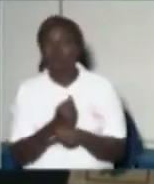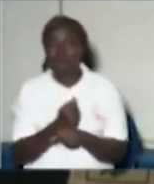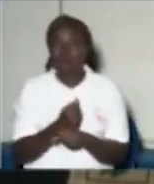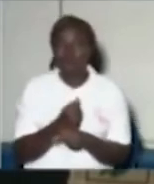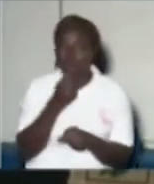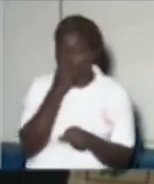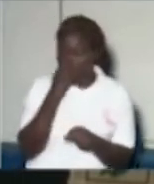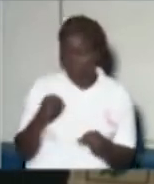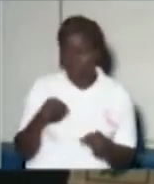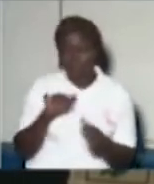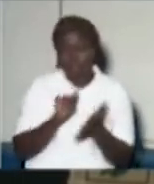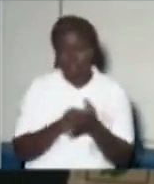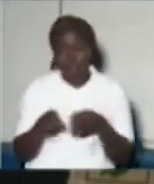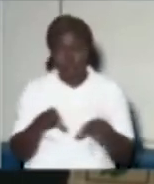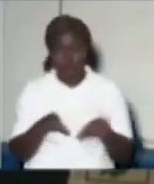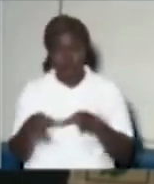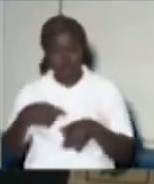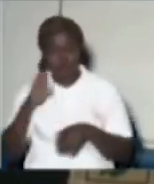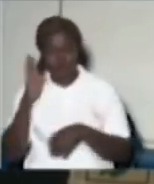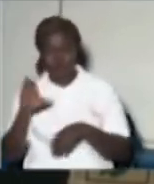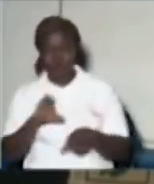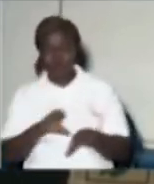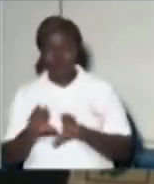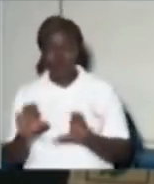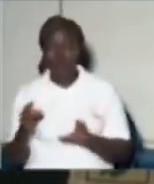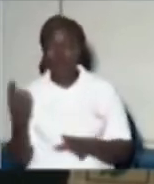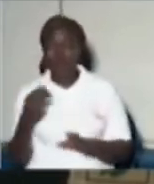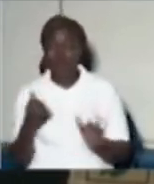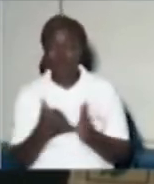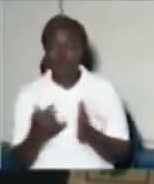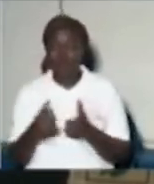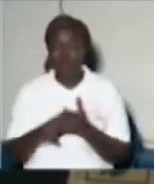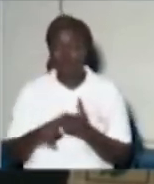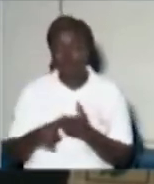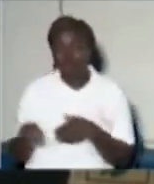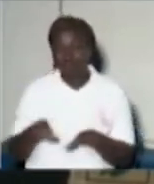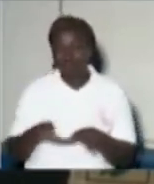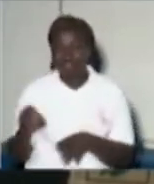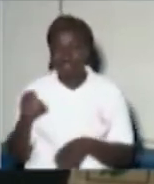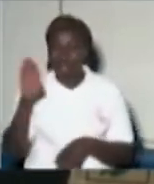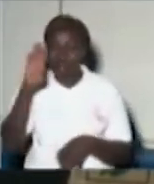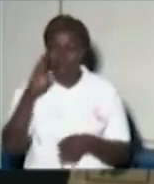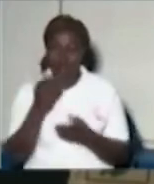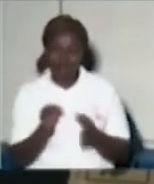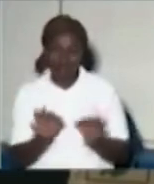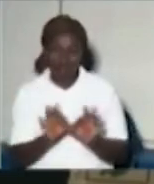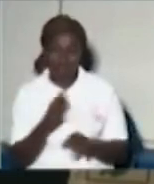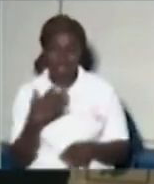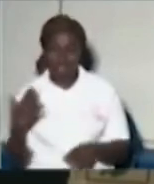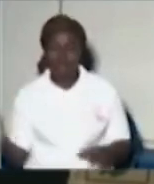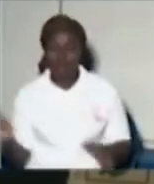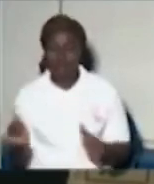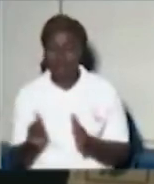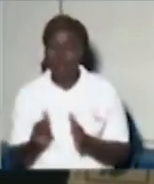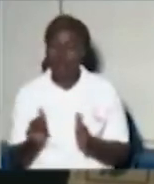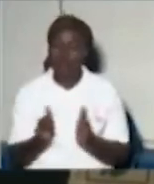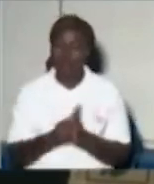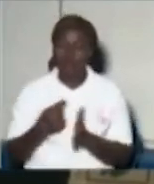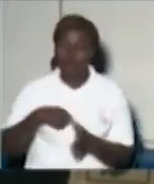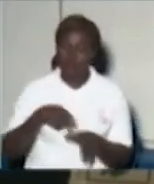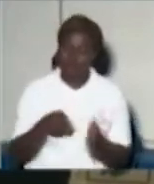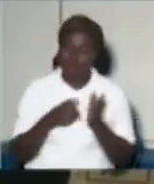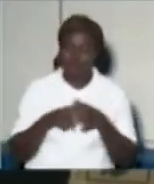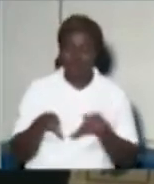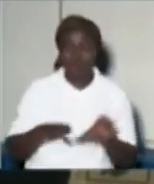we're using it to also do the four important things that we've always talked about, talking about restructuring